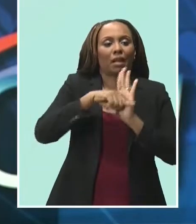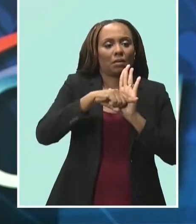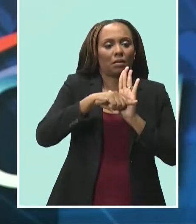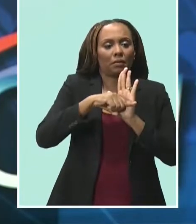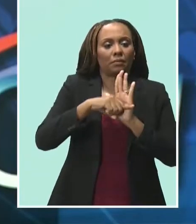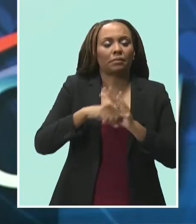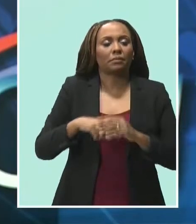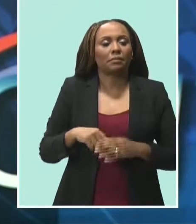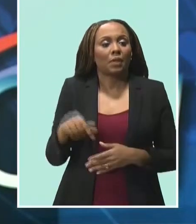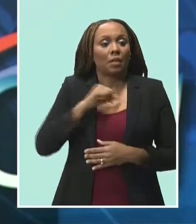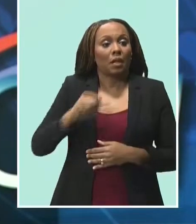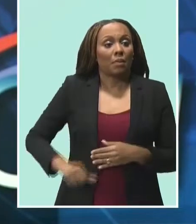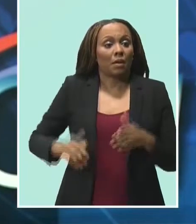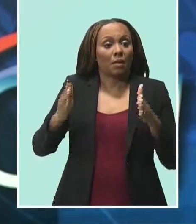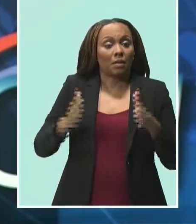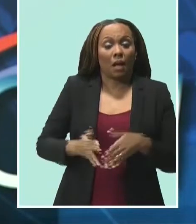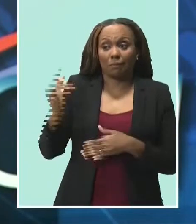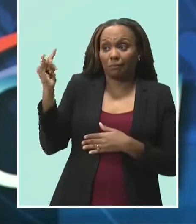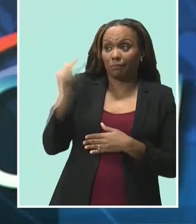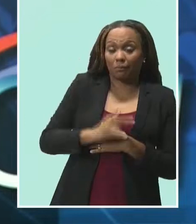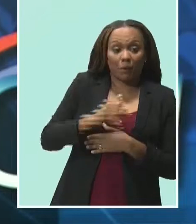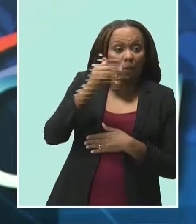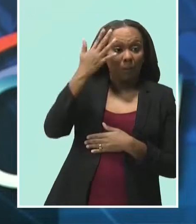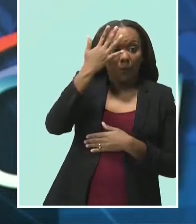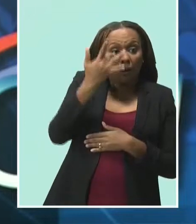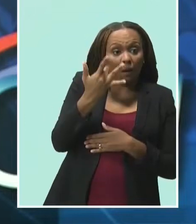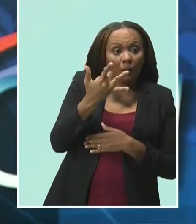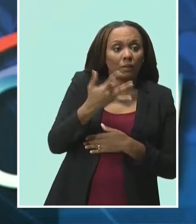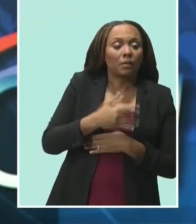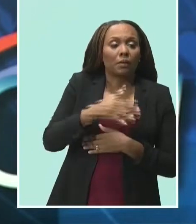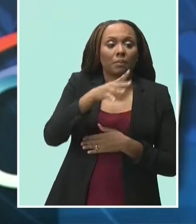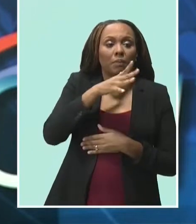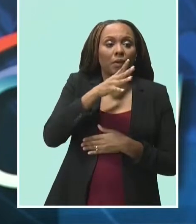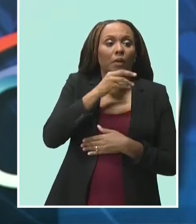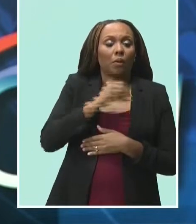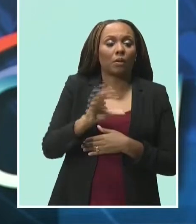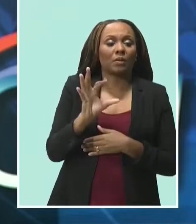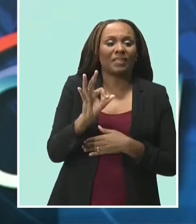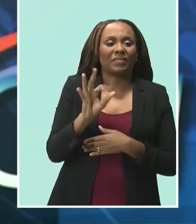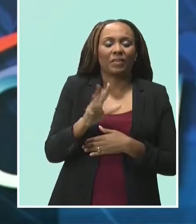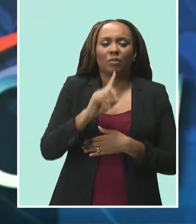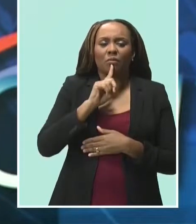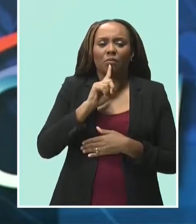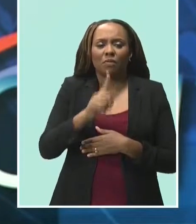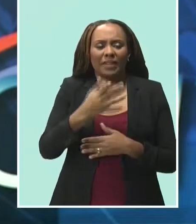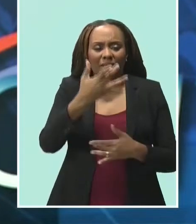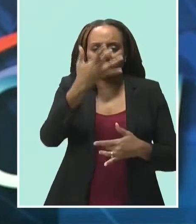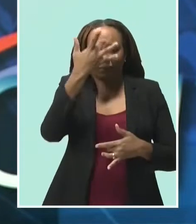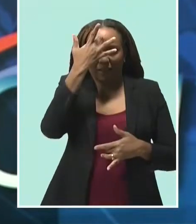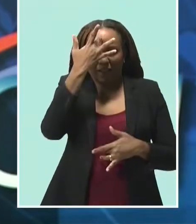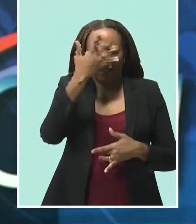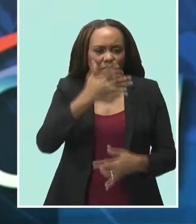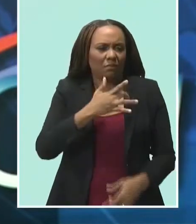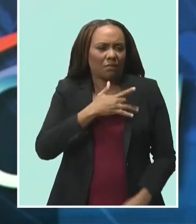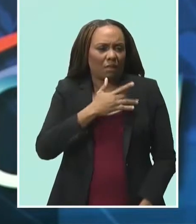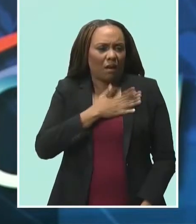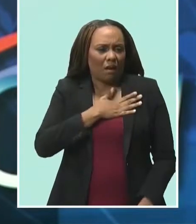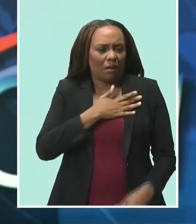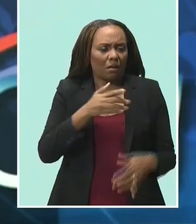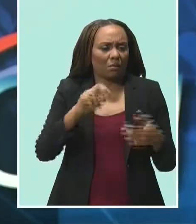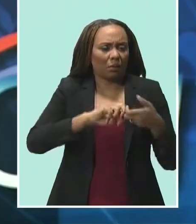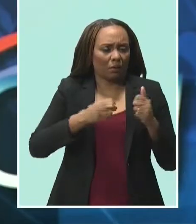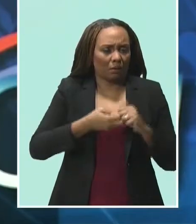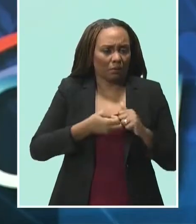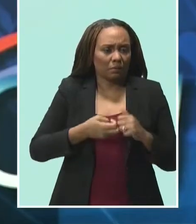to Barbados to be at the bedside of her 95-year-old mother, who became gravely ill with a non-COVID-19 related